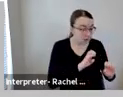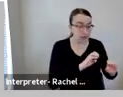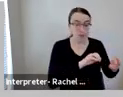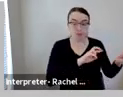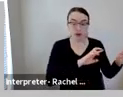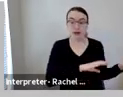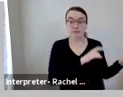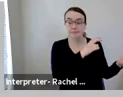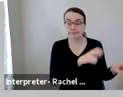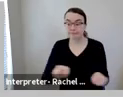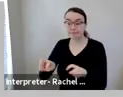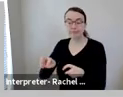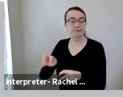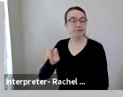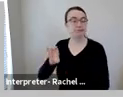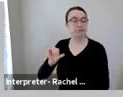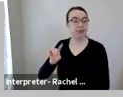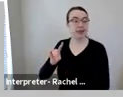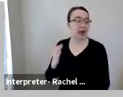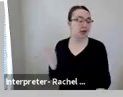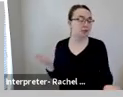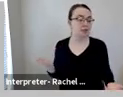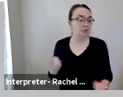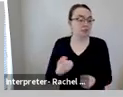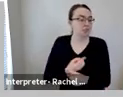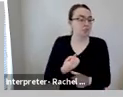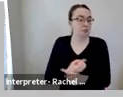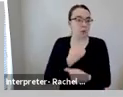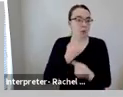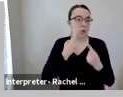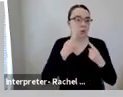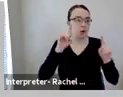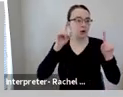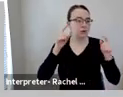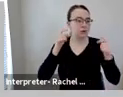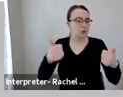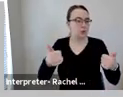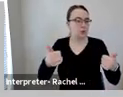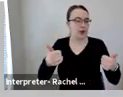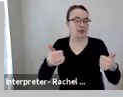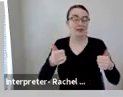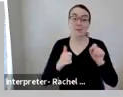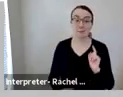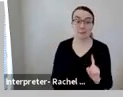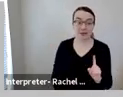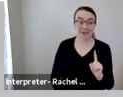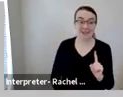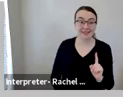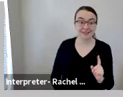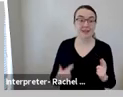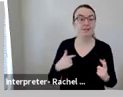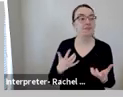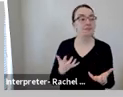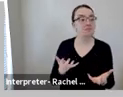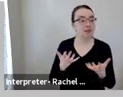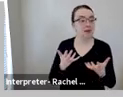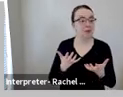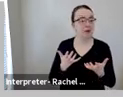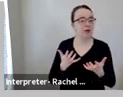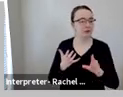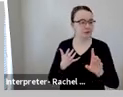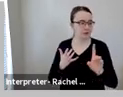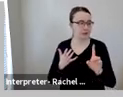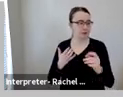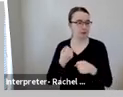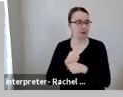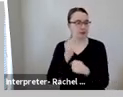file. Perfectly valid, works great. But I want to counter that